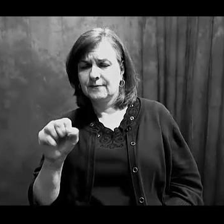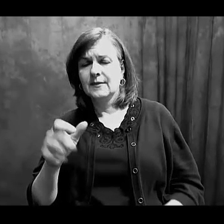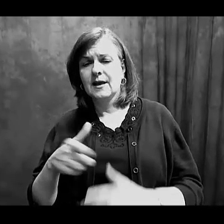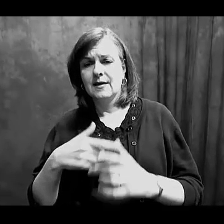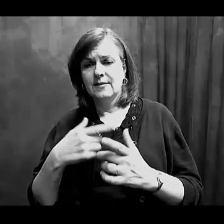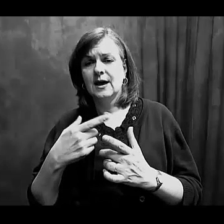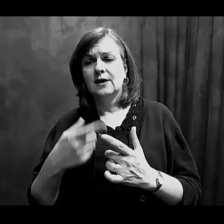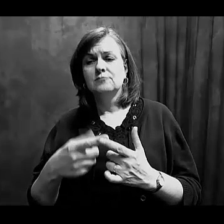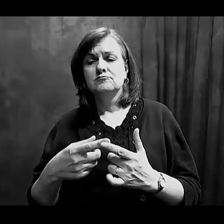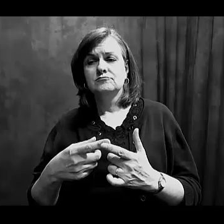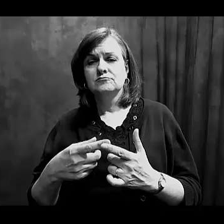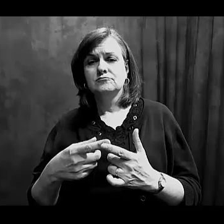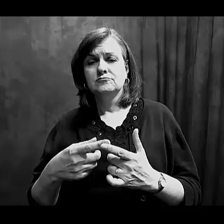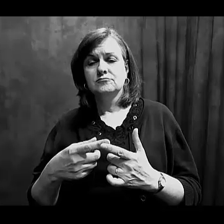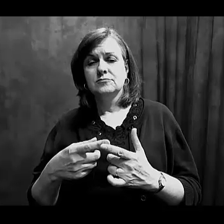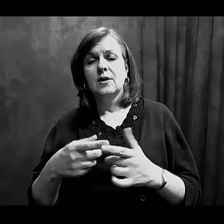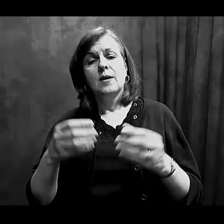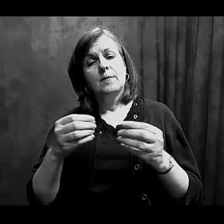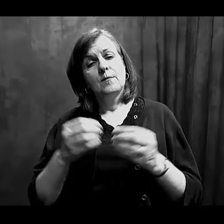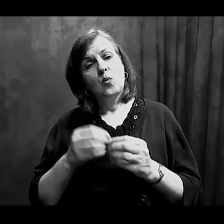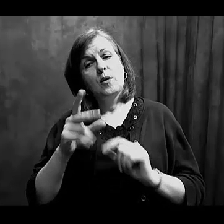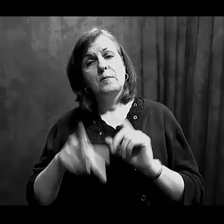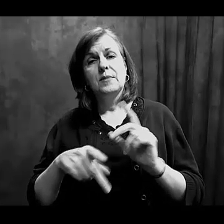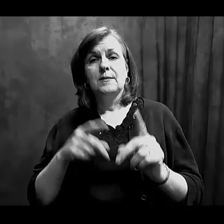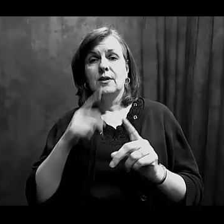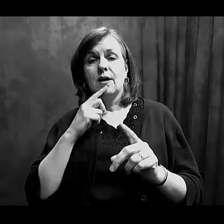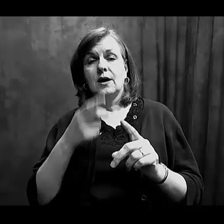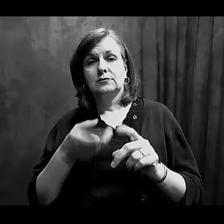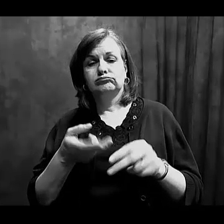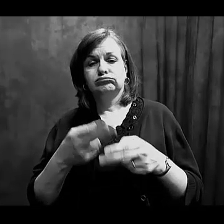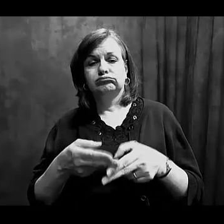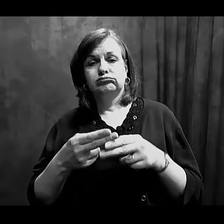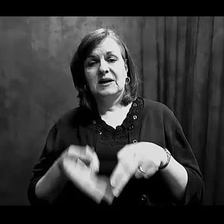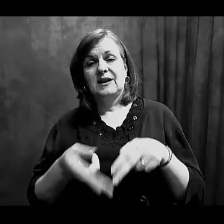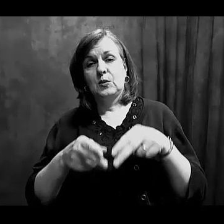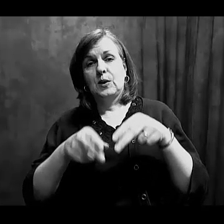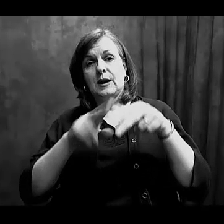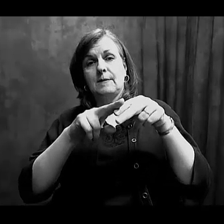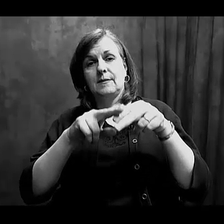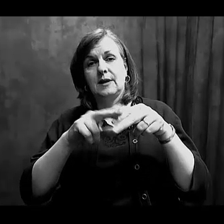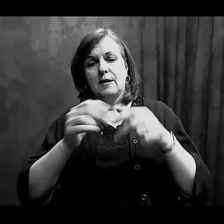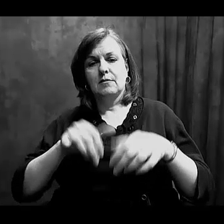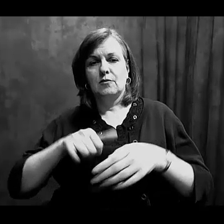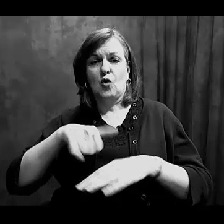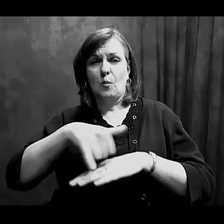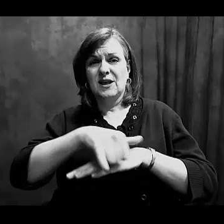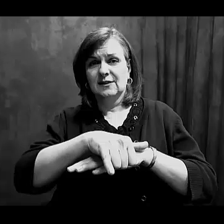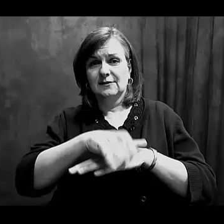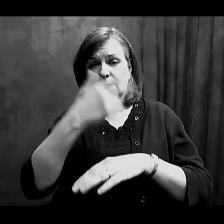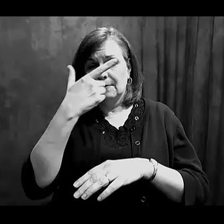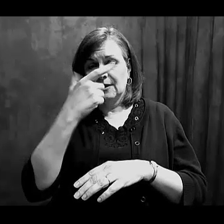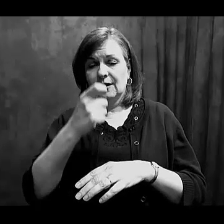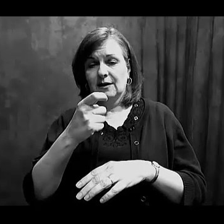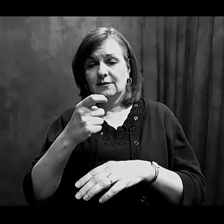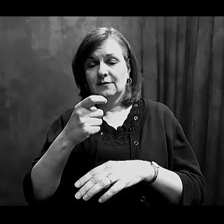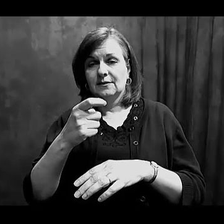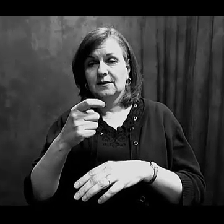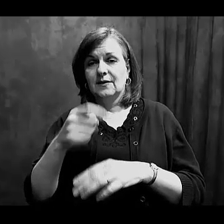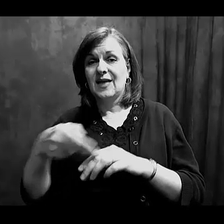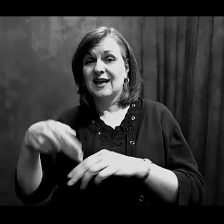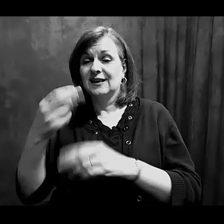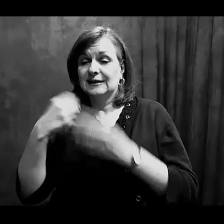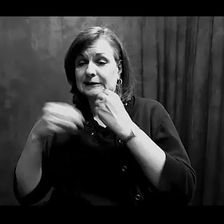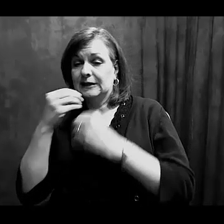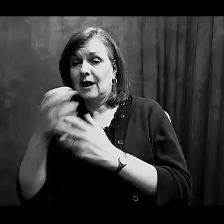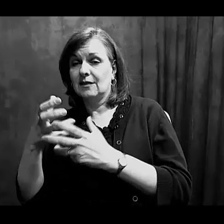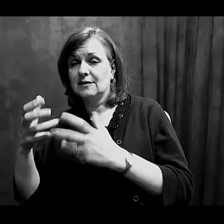very generalized and doesn't take into account any genetics or anything like that. But at this point, because in